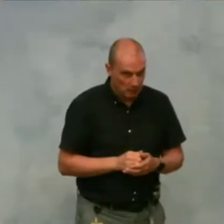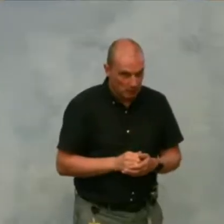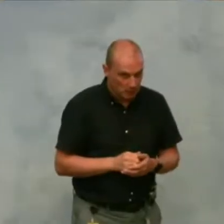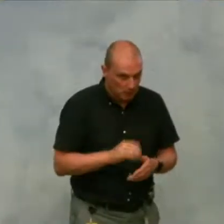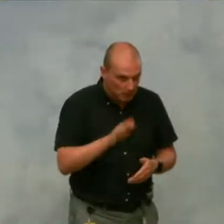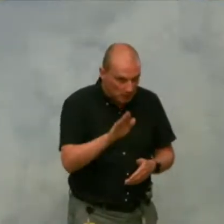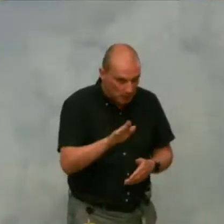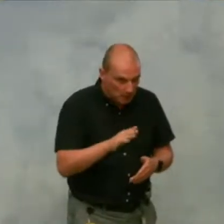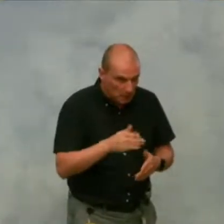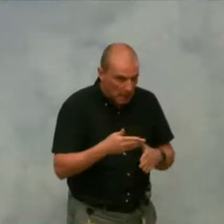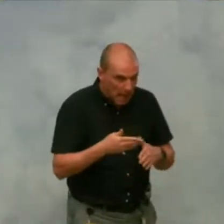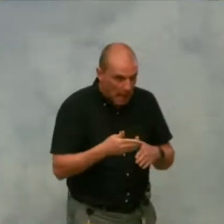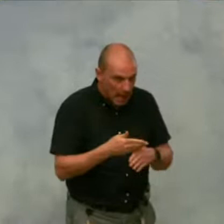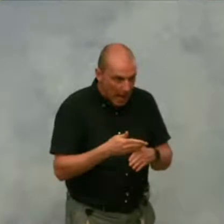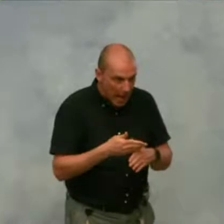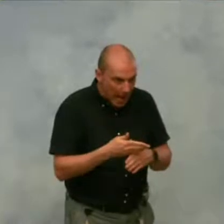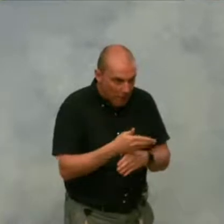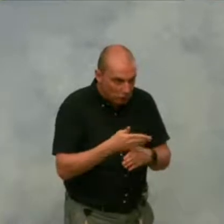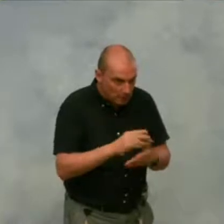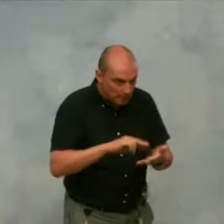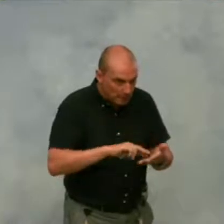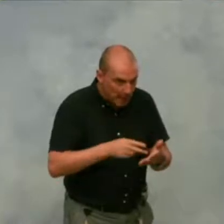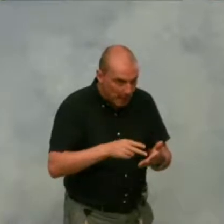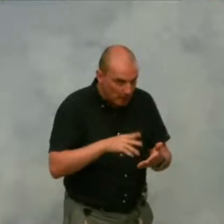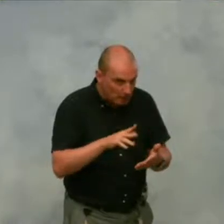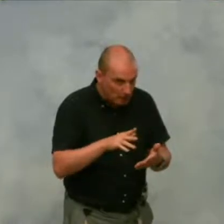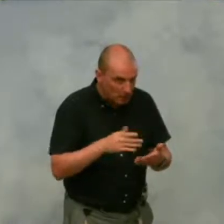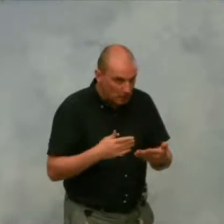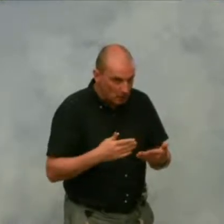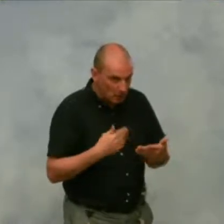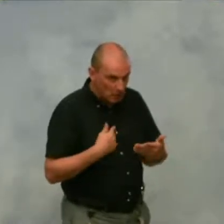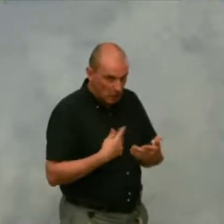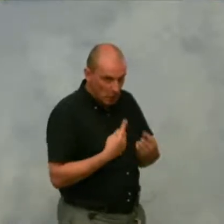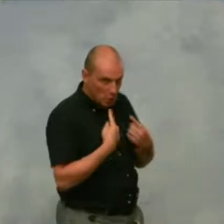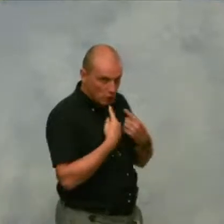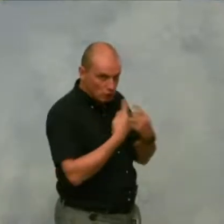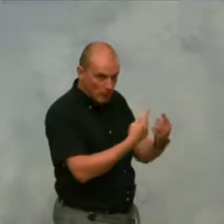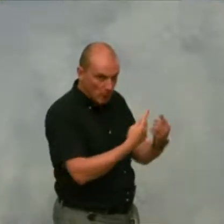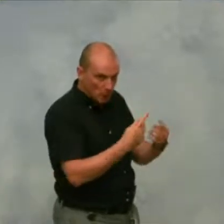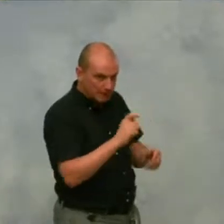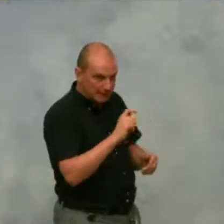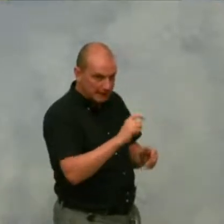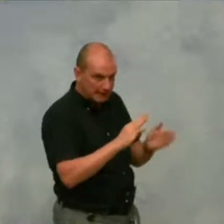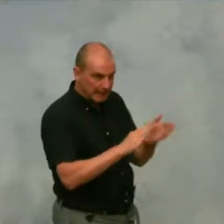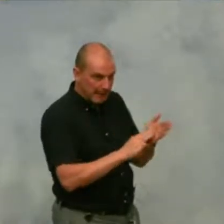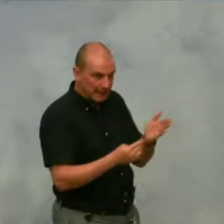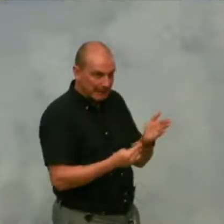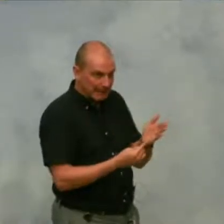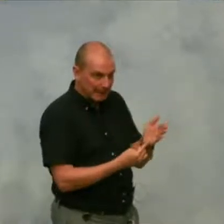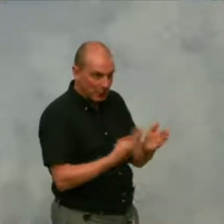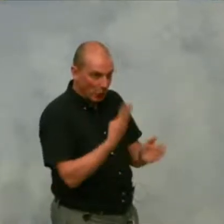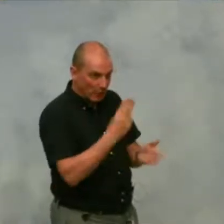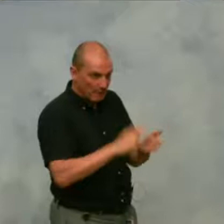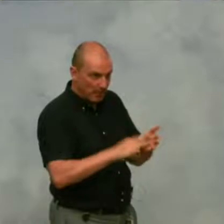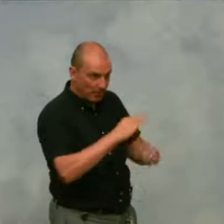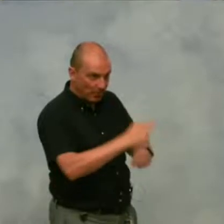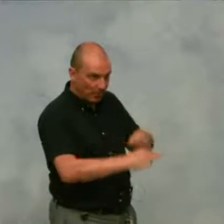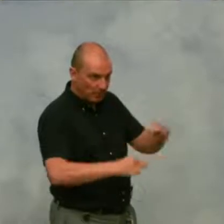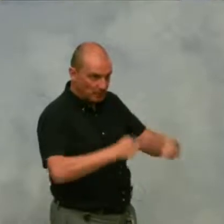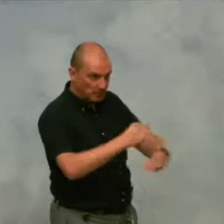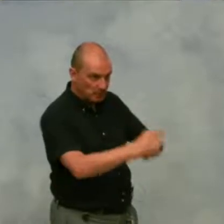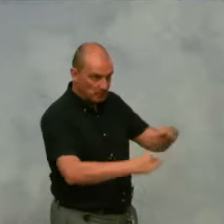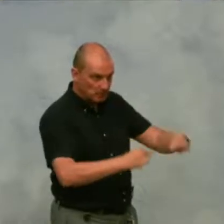The action plans, we actually report that to CMT on a quarterly basis, and we actually report to